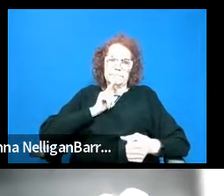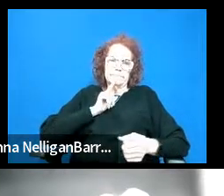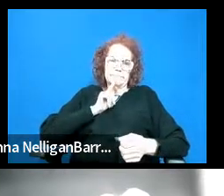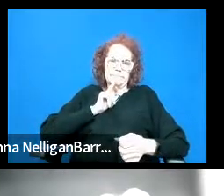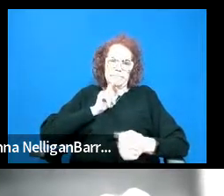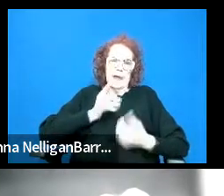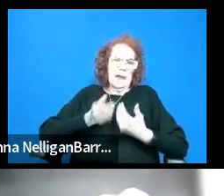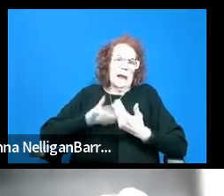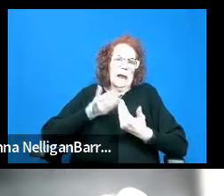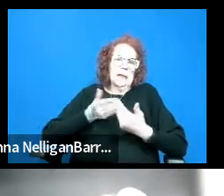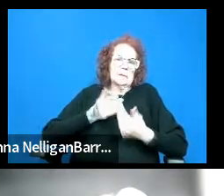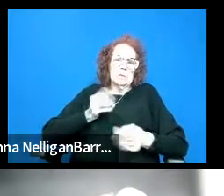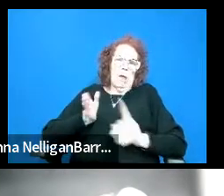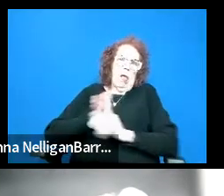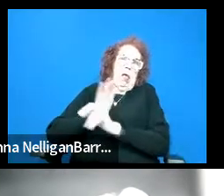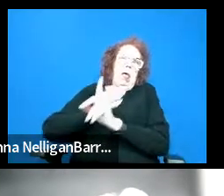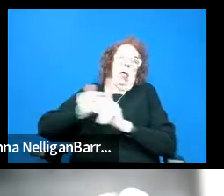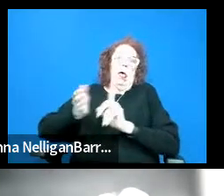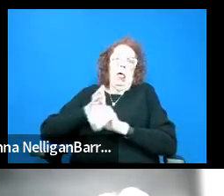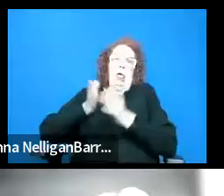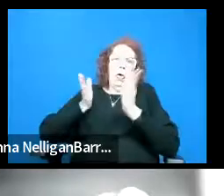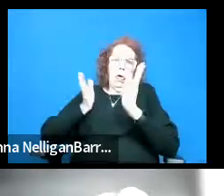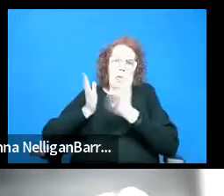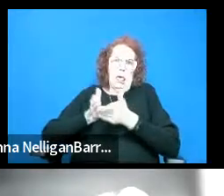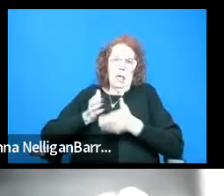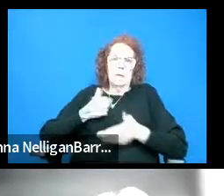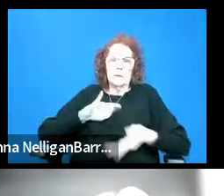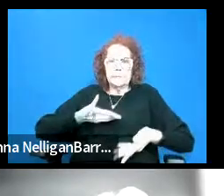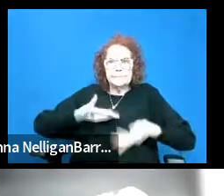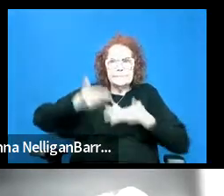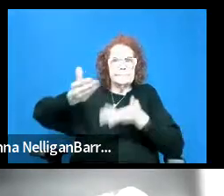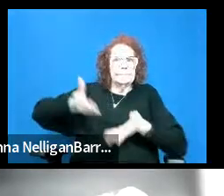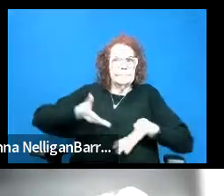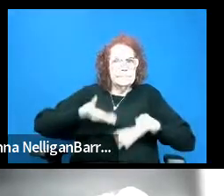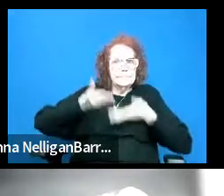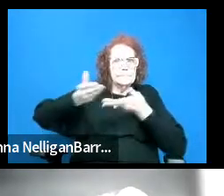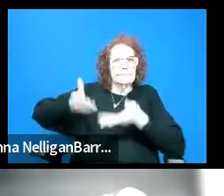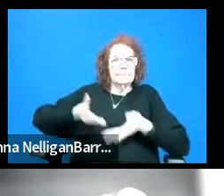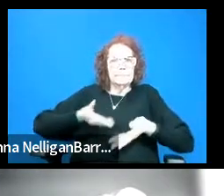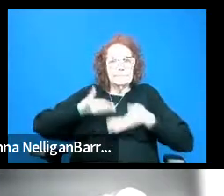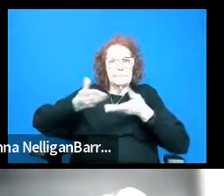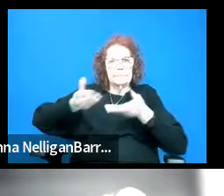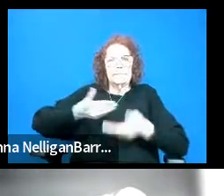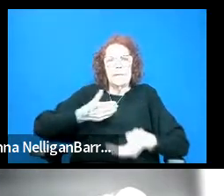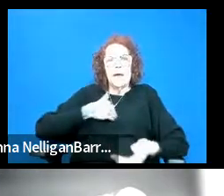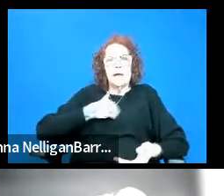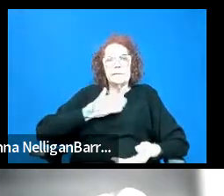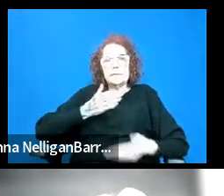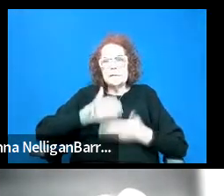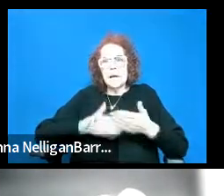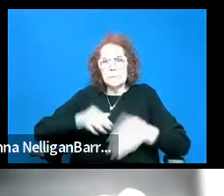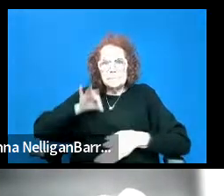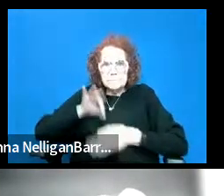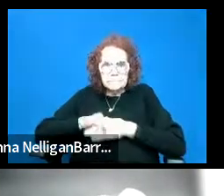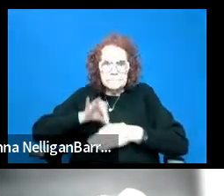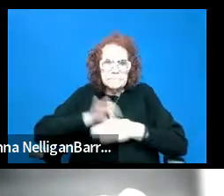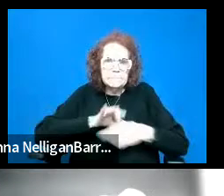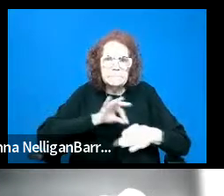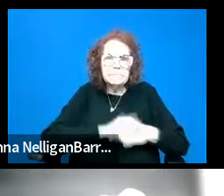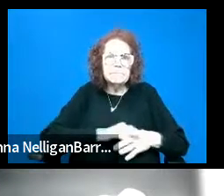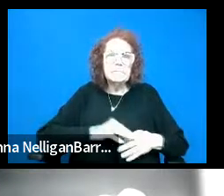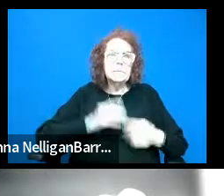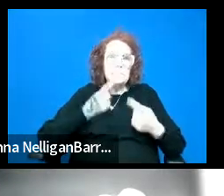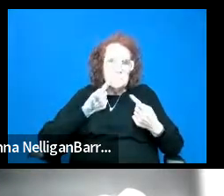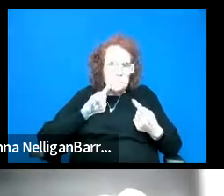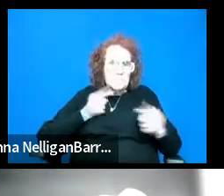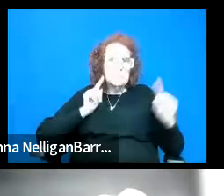of the recommendation would be to have certain, elected officials. And I think how that is decided will also speak